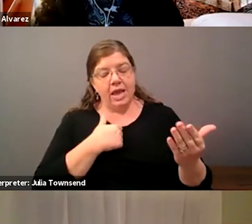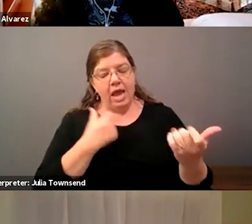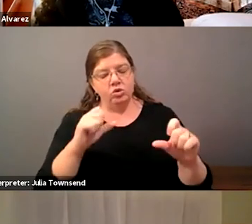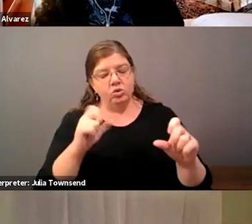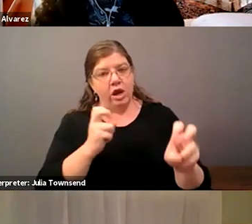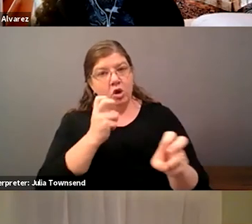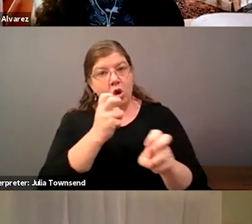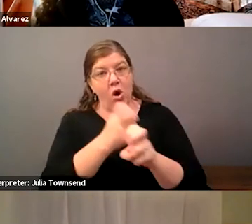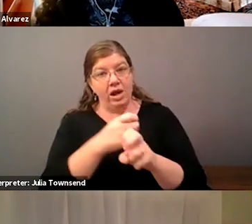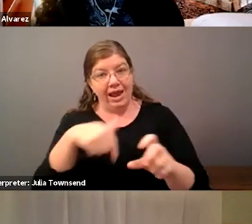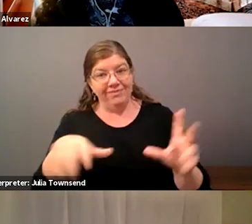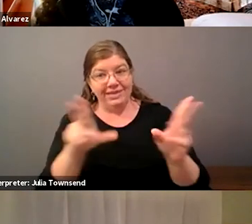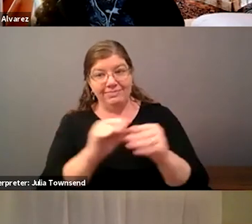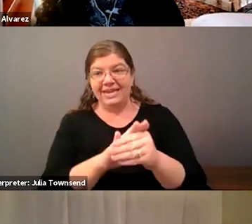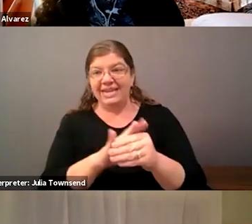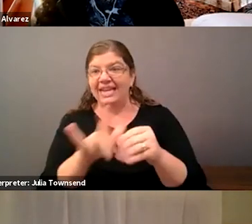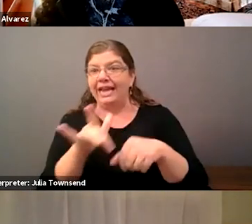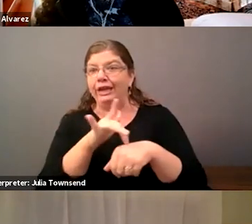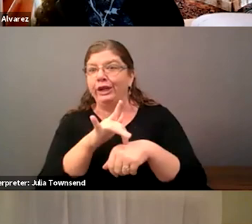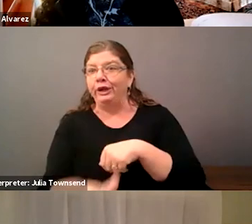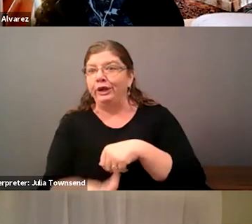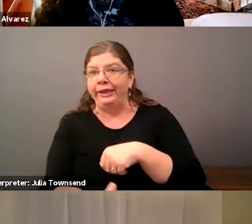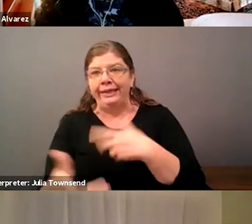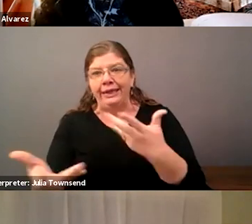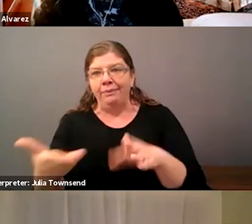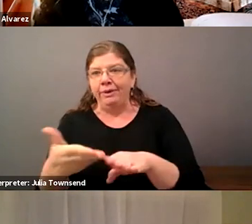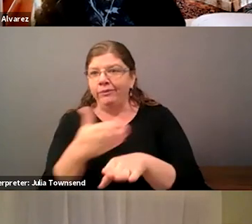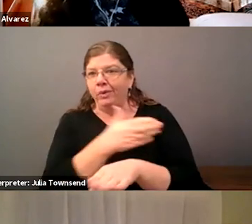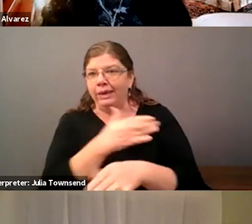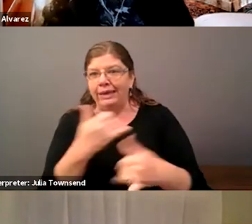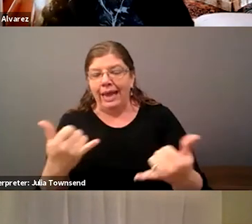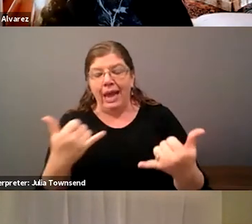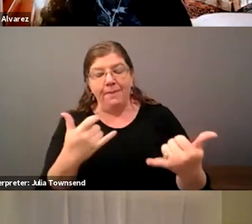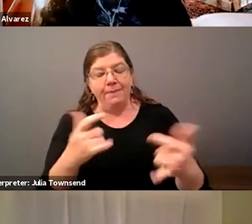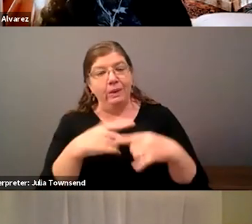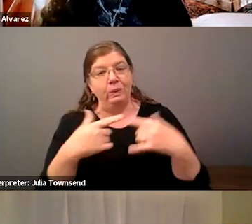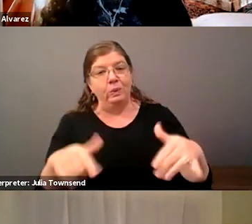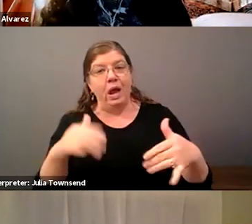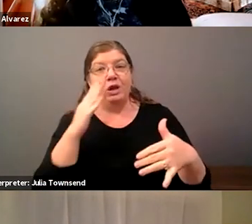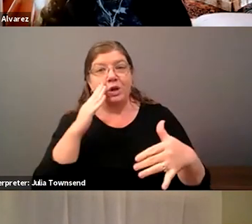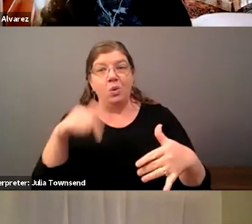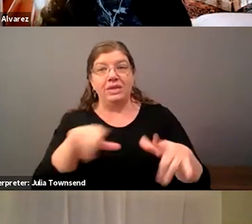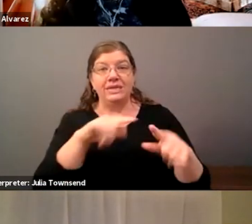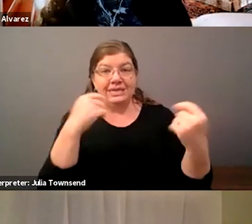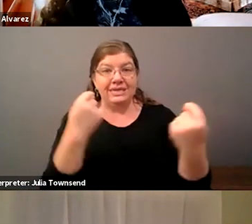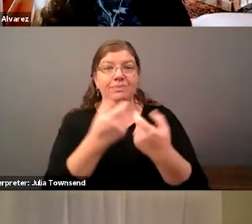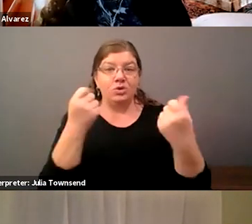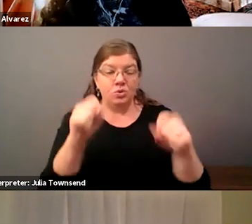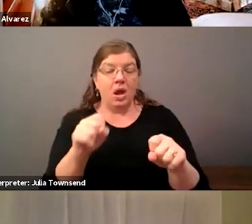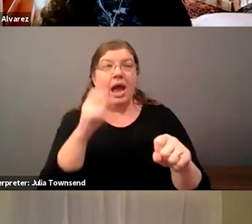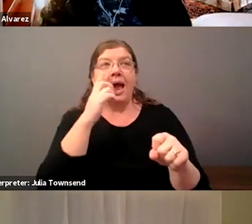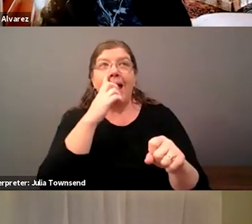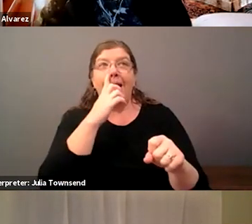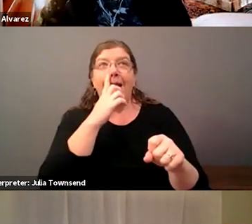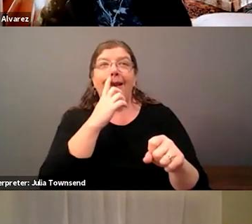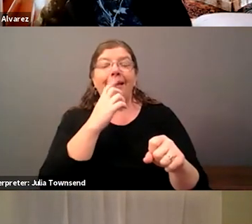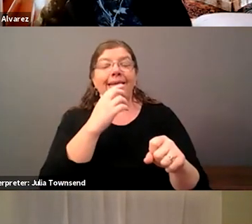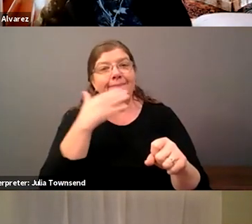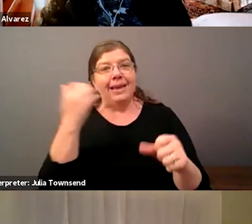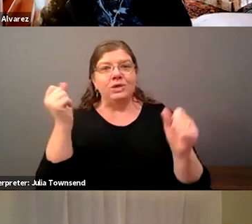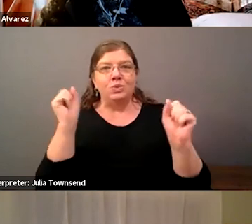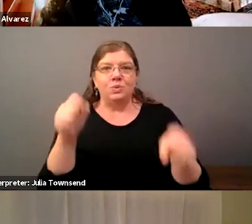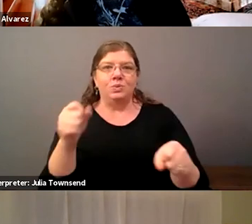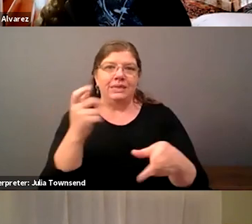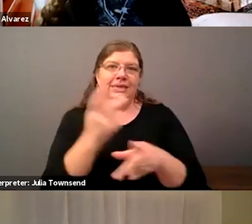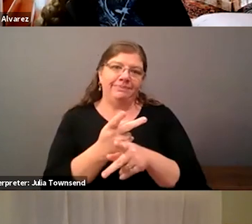to have this meeting end earlier than now but i know that this team will also try to try its best to keep